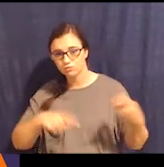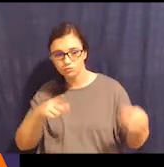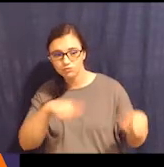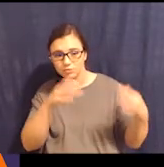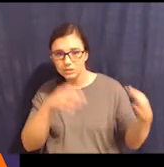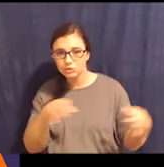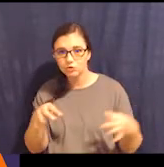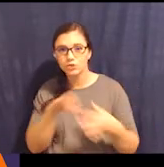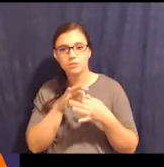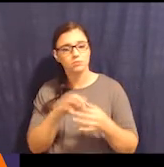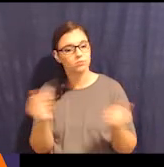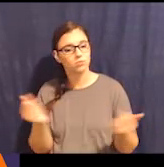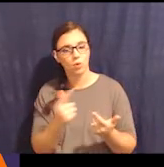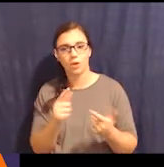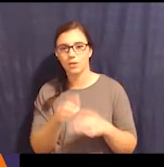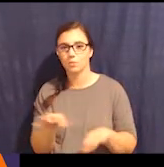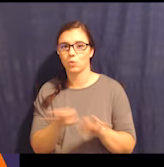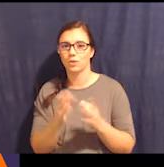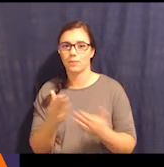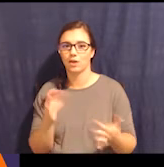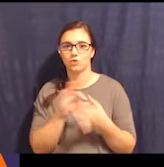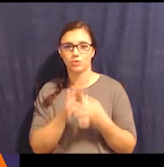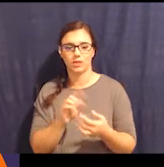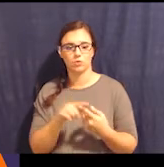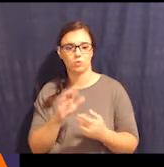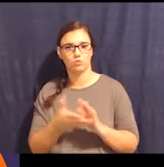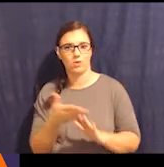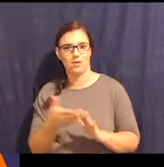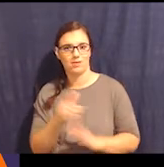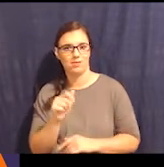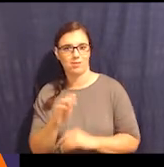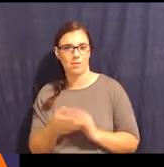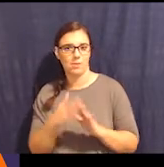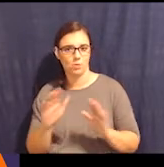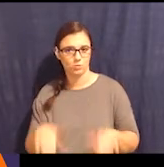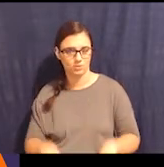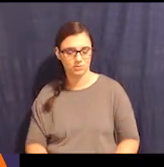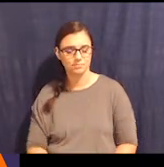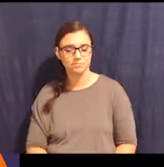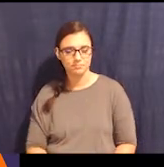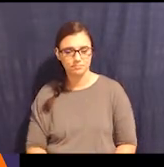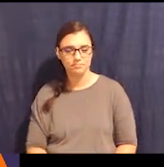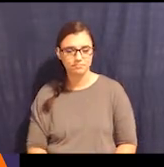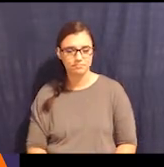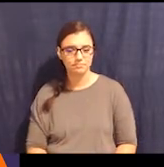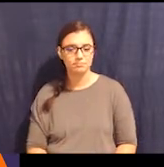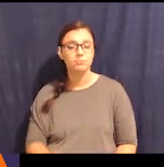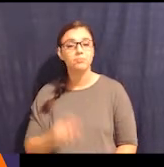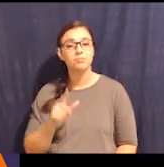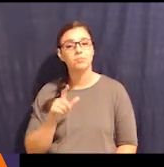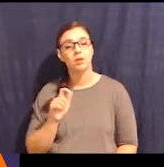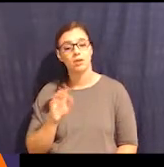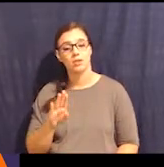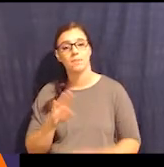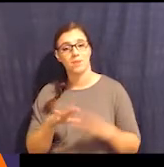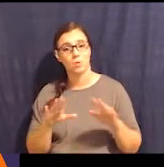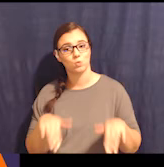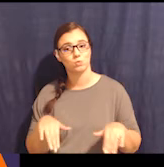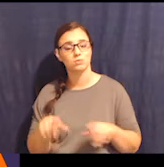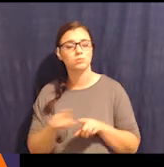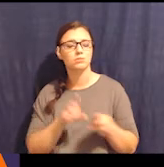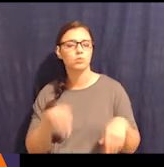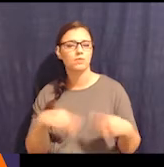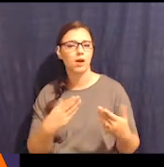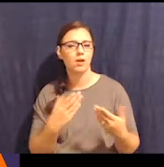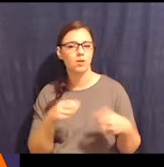running of the clubhouse. Clubhouses also provide opportunities to obtain paid employment in the local labor